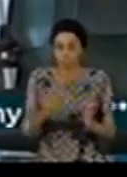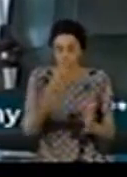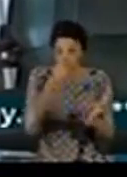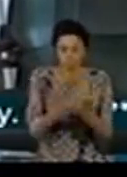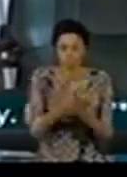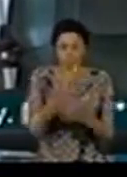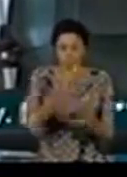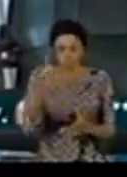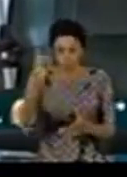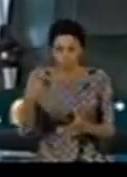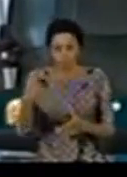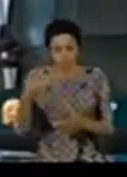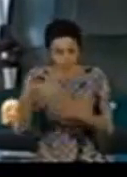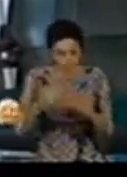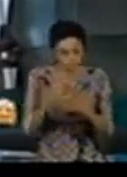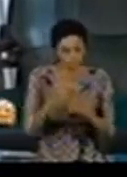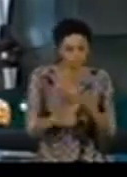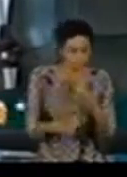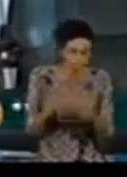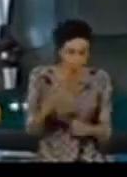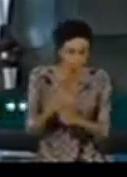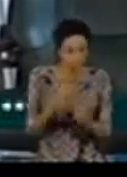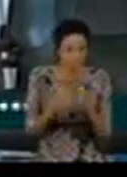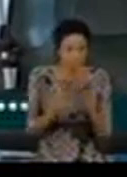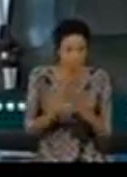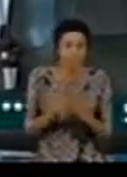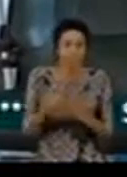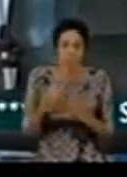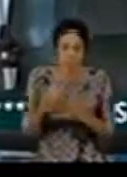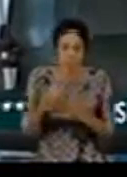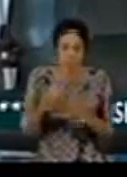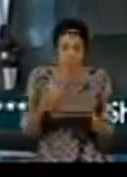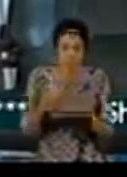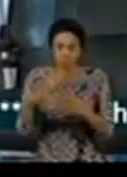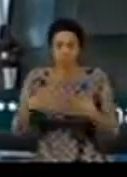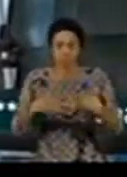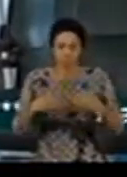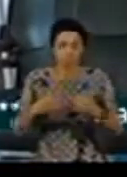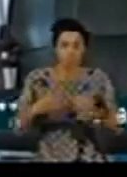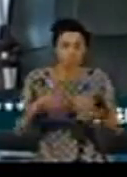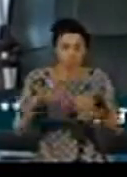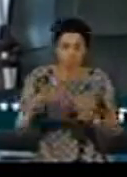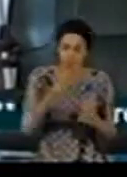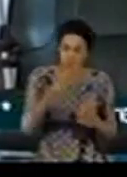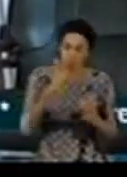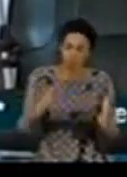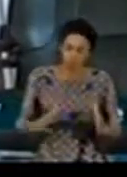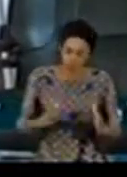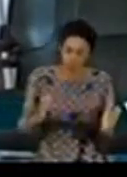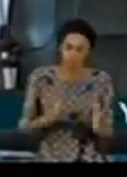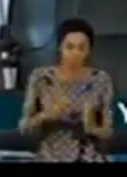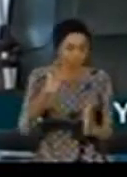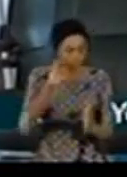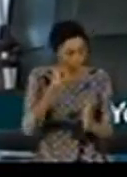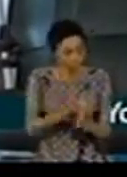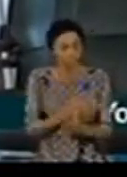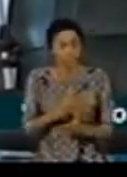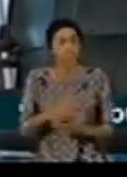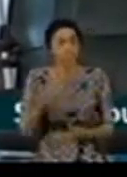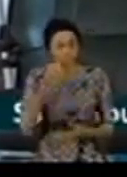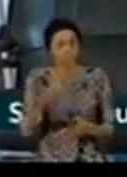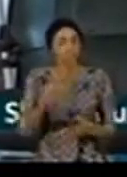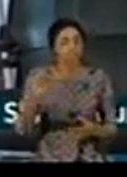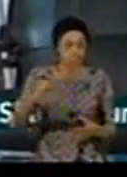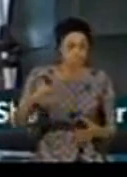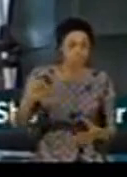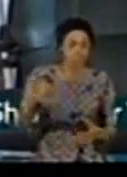She should believe God that everything done there is real. When the man of God prayed, she will receive her healing. Will she believe God? The man of God